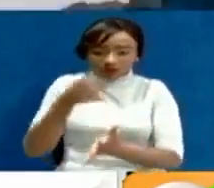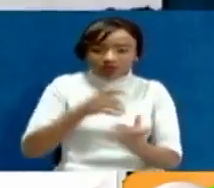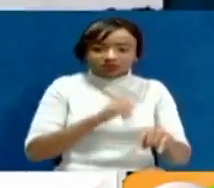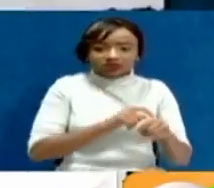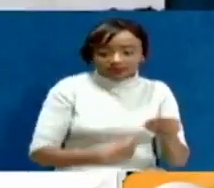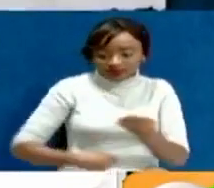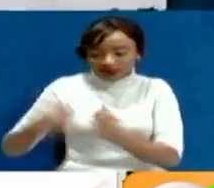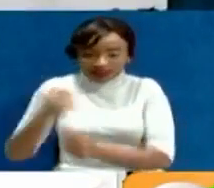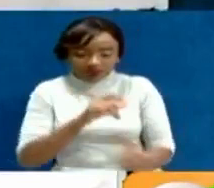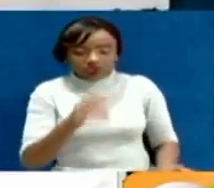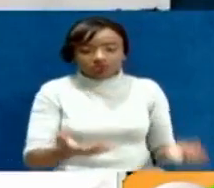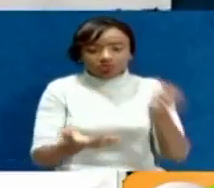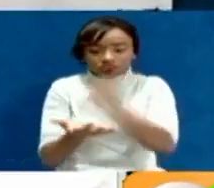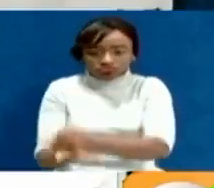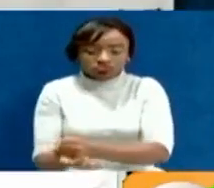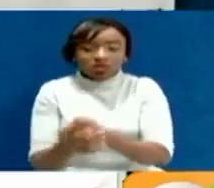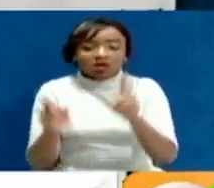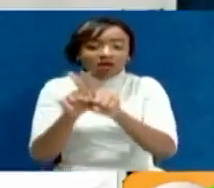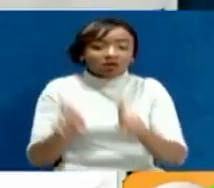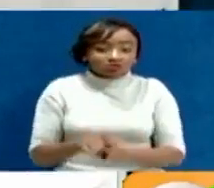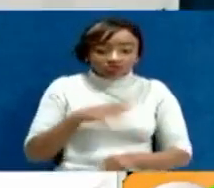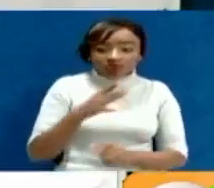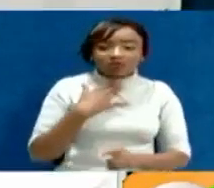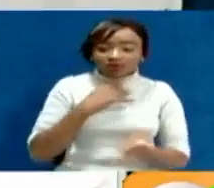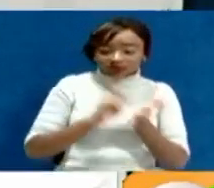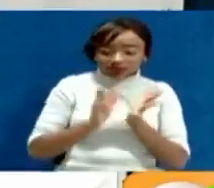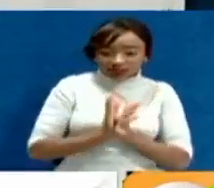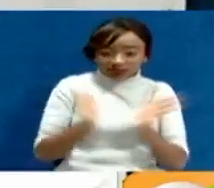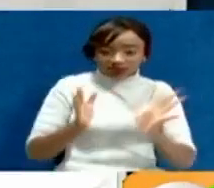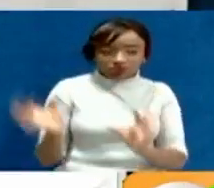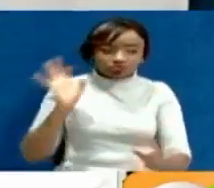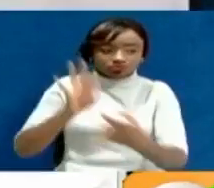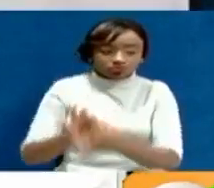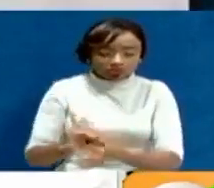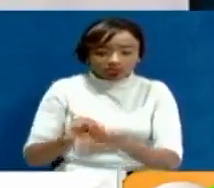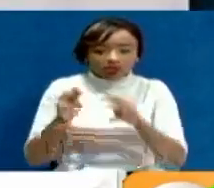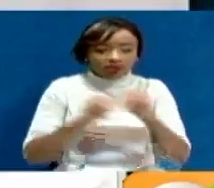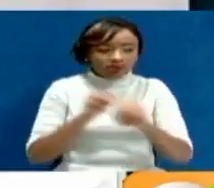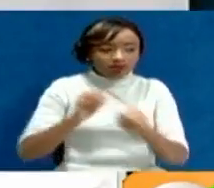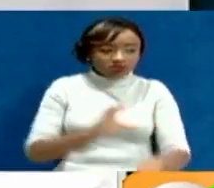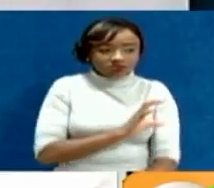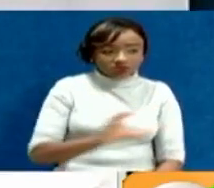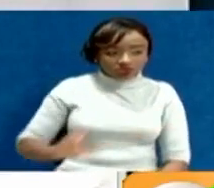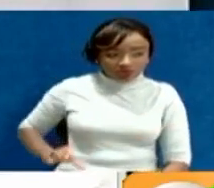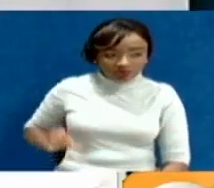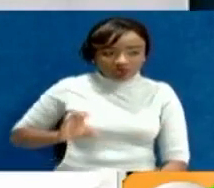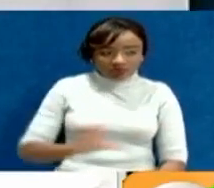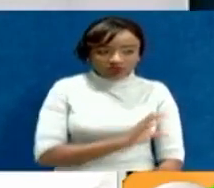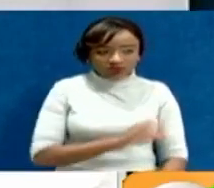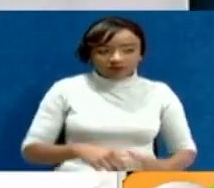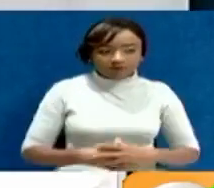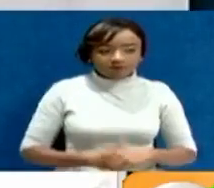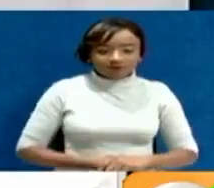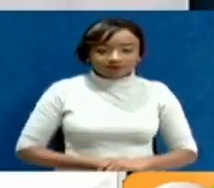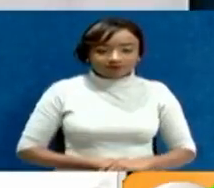LREB also promised to have Francis Wangara, Coast Power Secretary General, join the Interim Management Committee on leasing of the state-owned